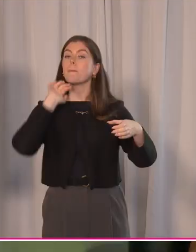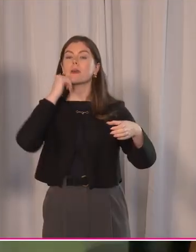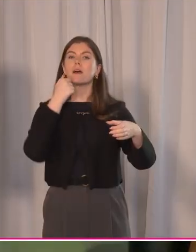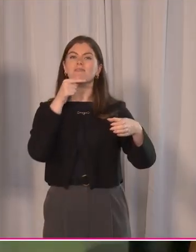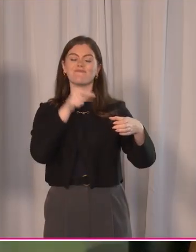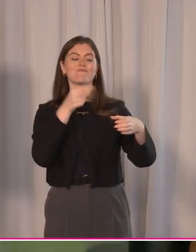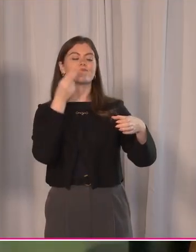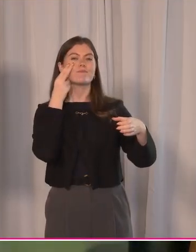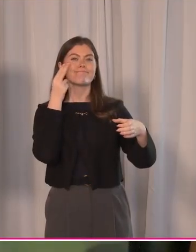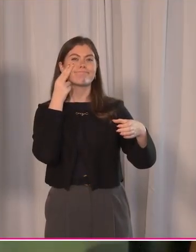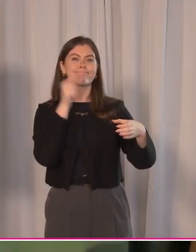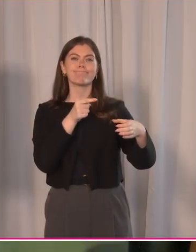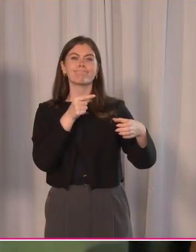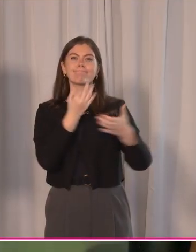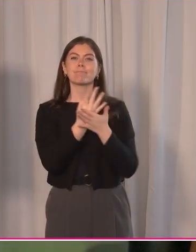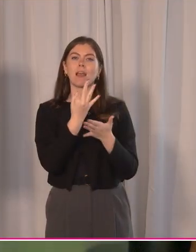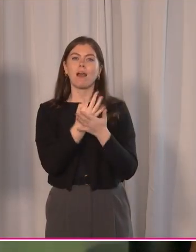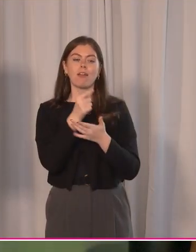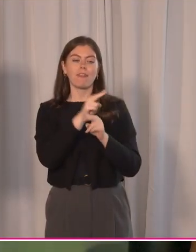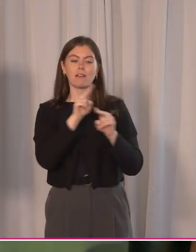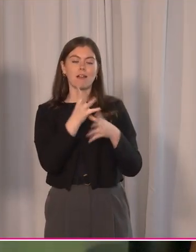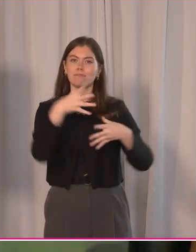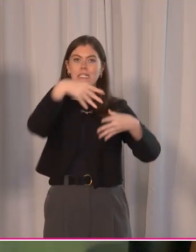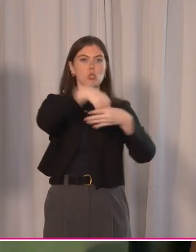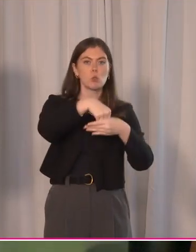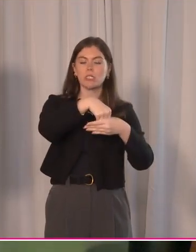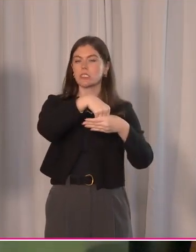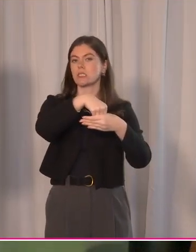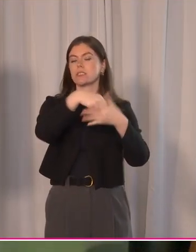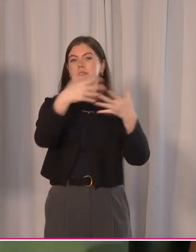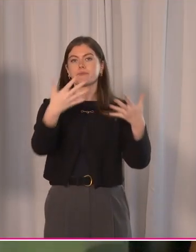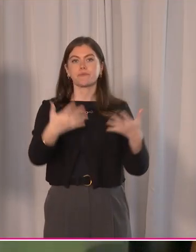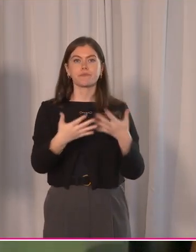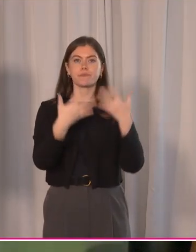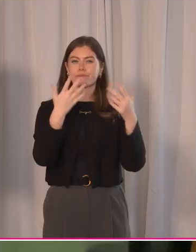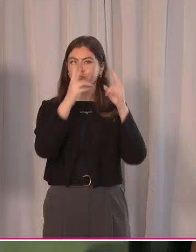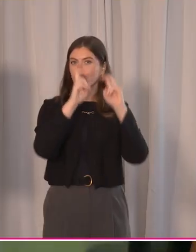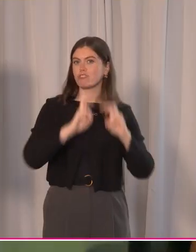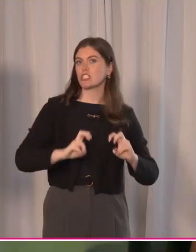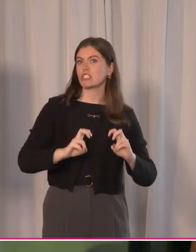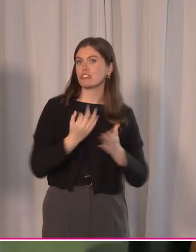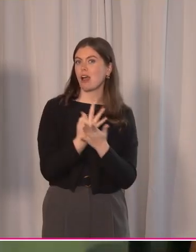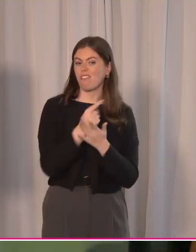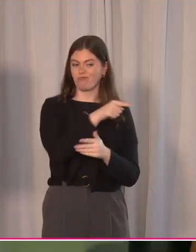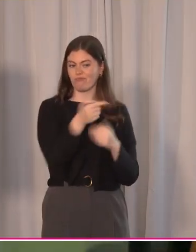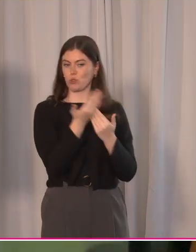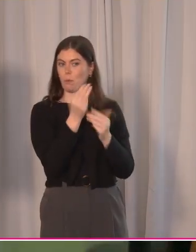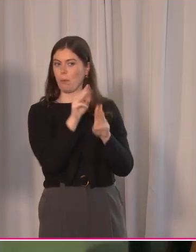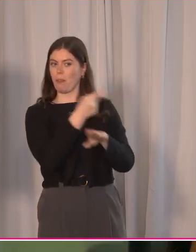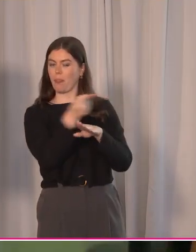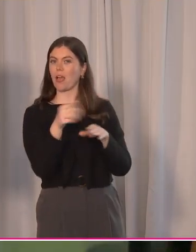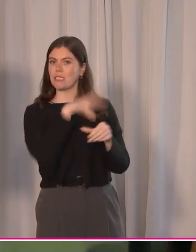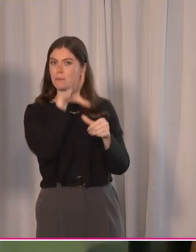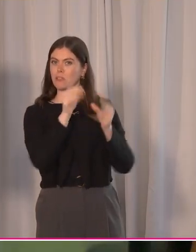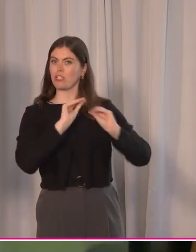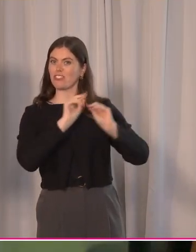tend not to be groups of young people who are included in research studies. So I'm going to do 4 things,